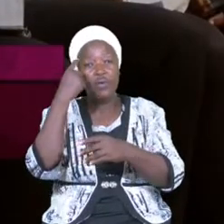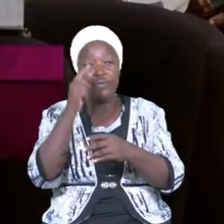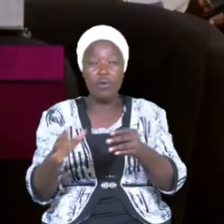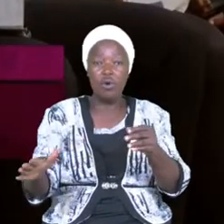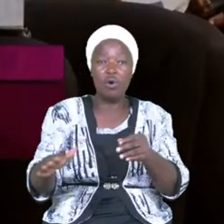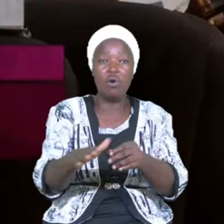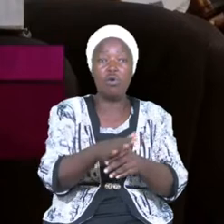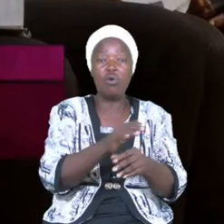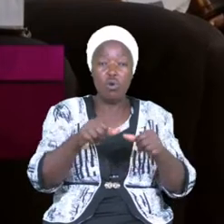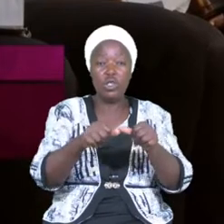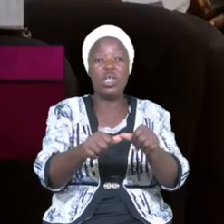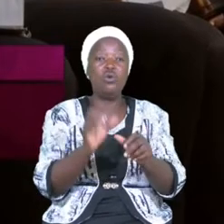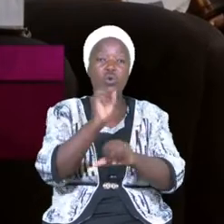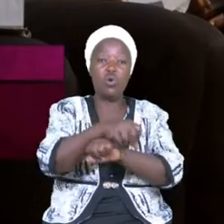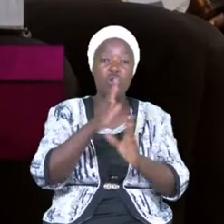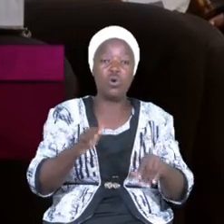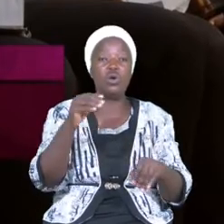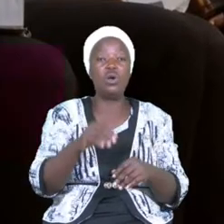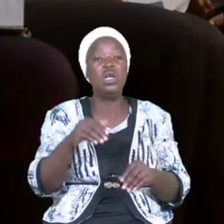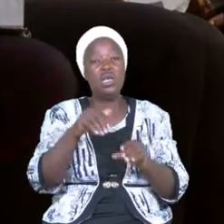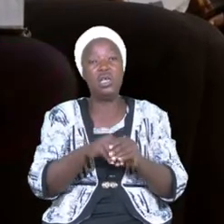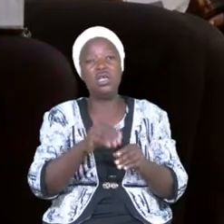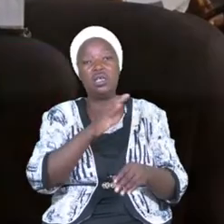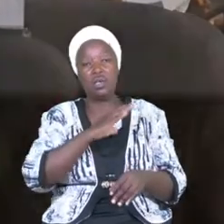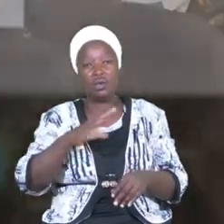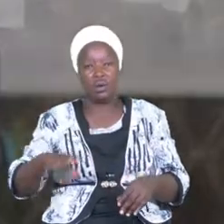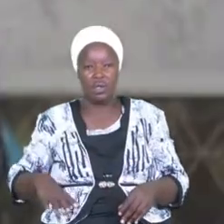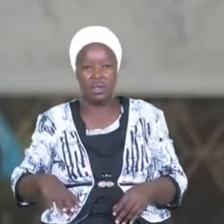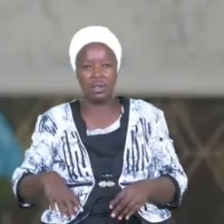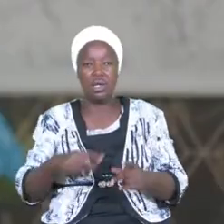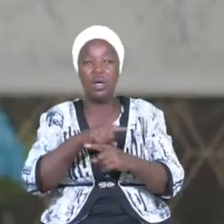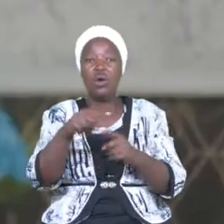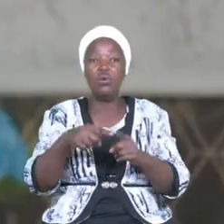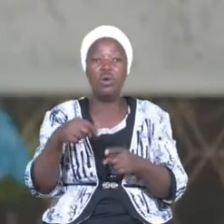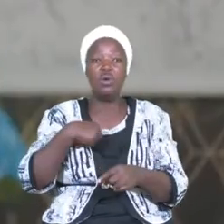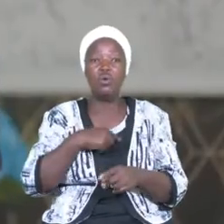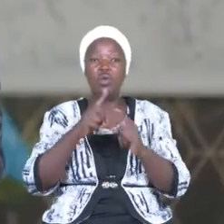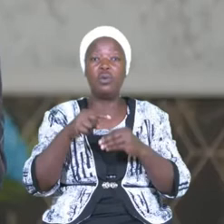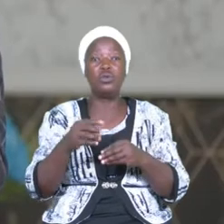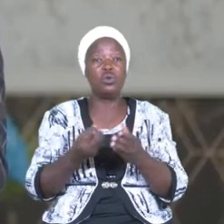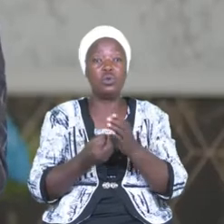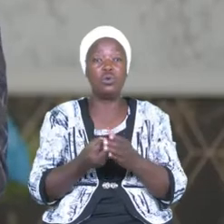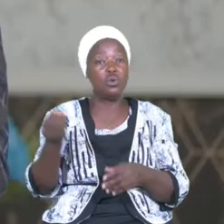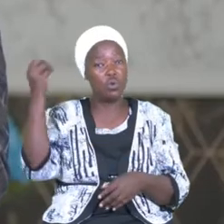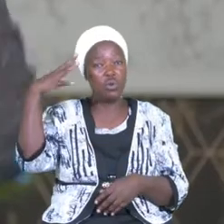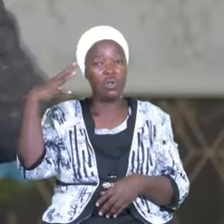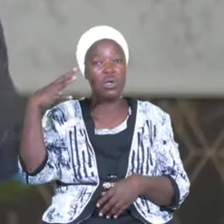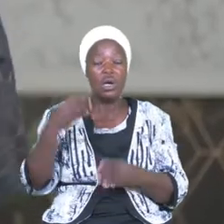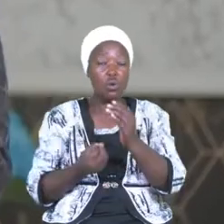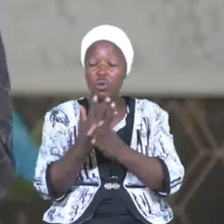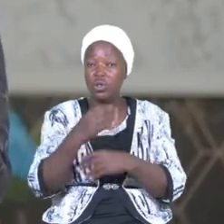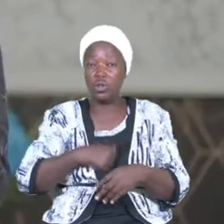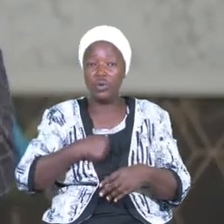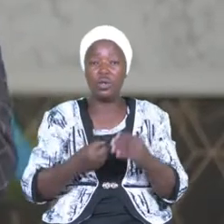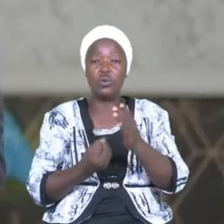in Christ. Now, when we talk about growth, many people don't understand about growth. Grow